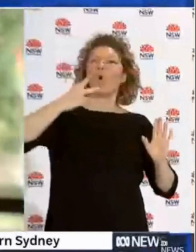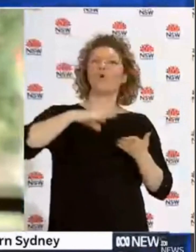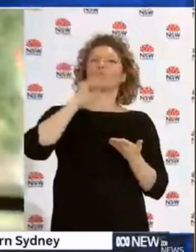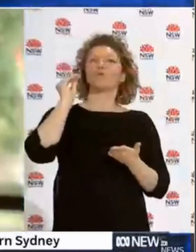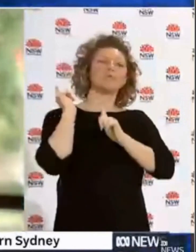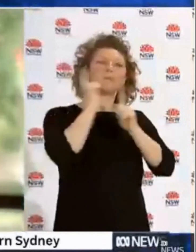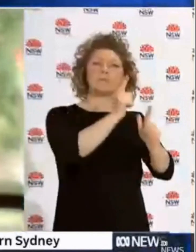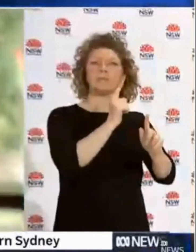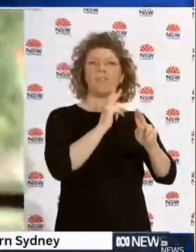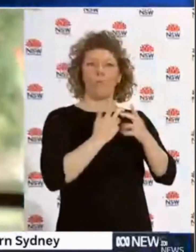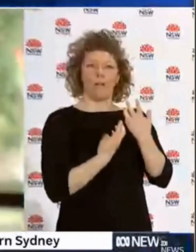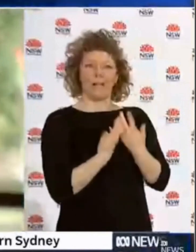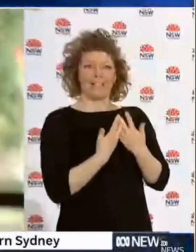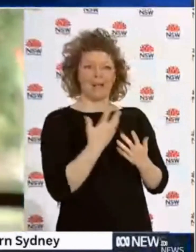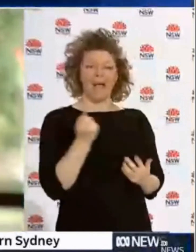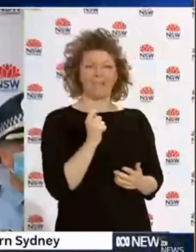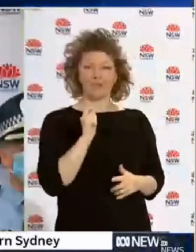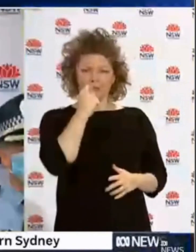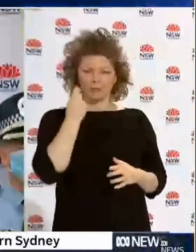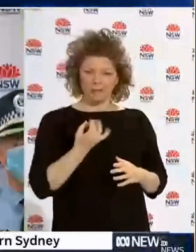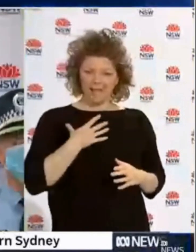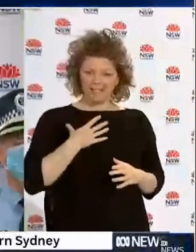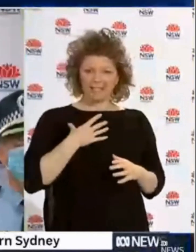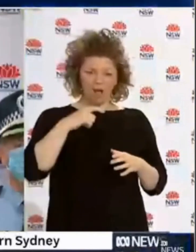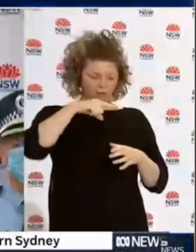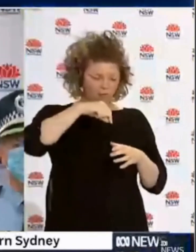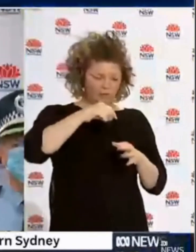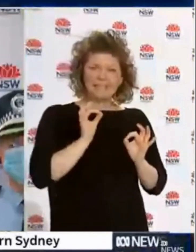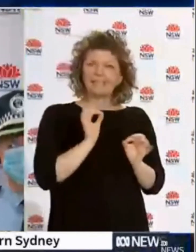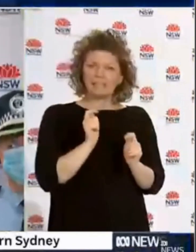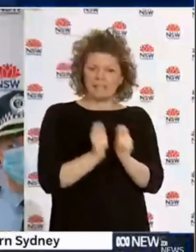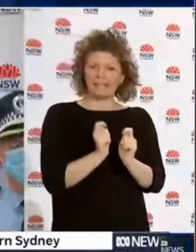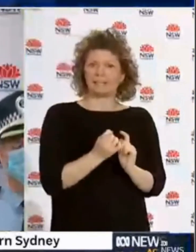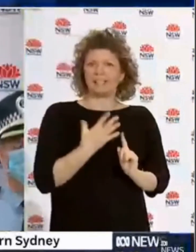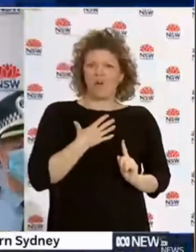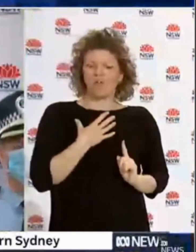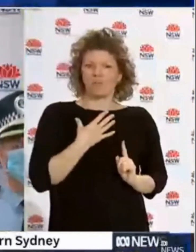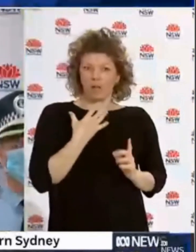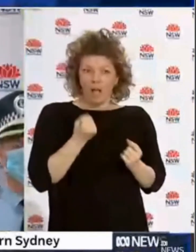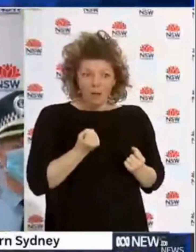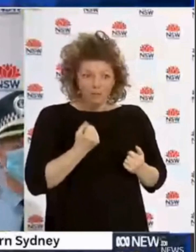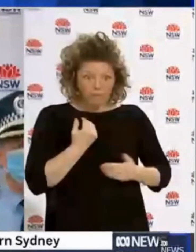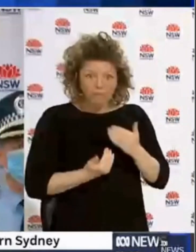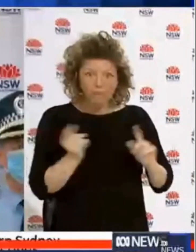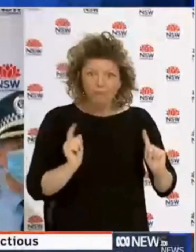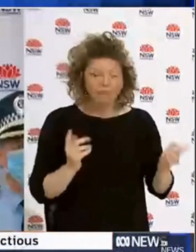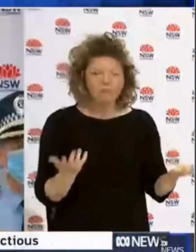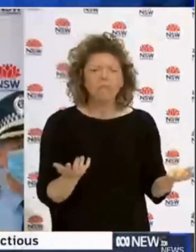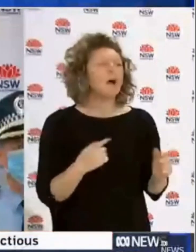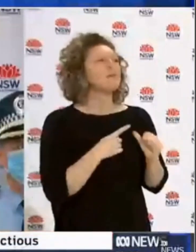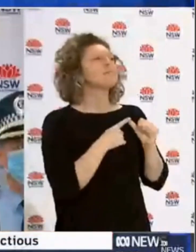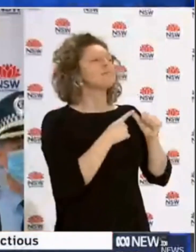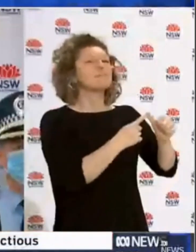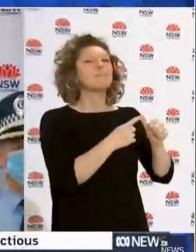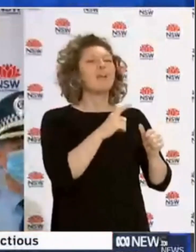the state actually procured any as of yet? That hasn't been presented to me as a problem, so I'm assuming that they have.